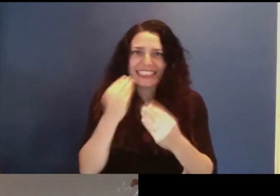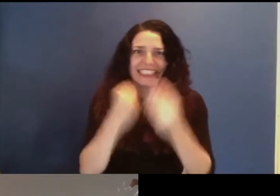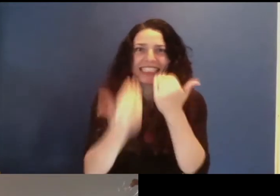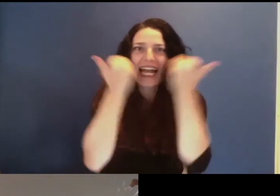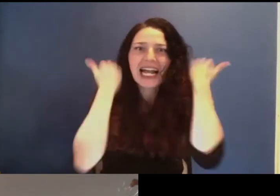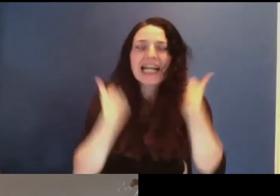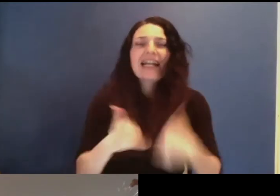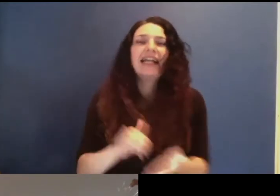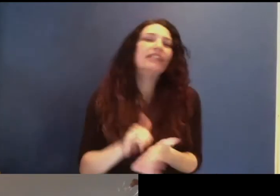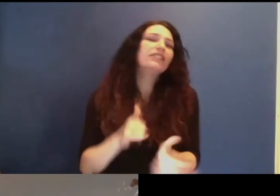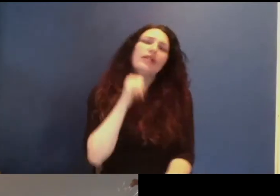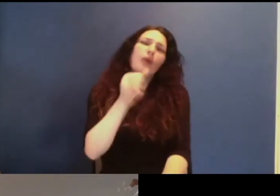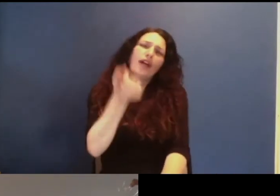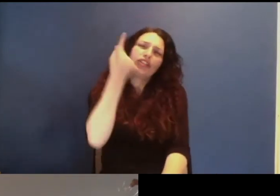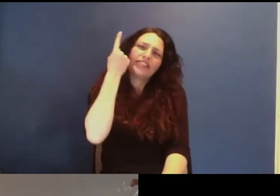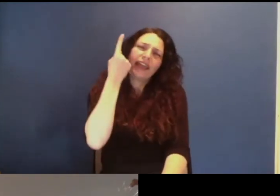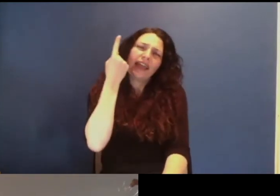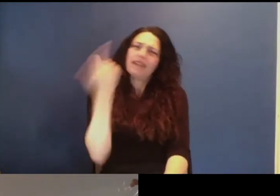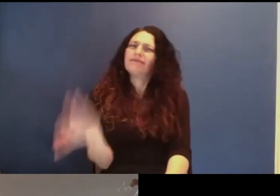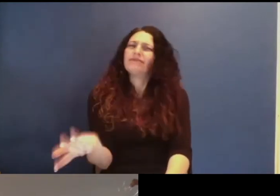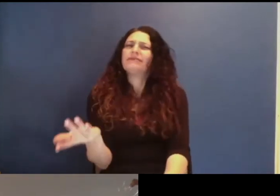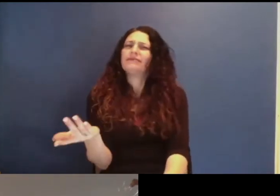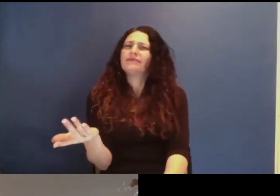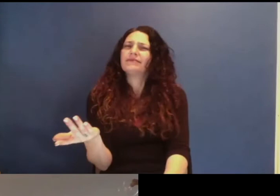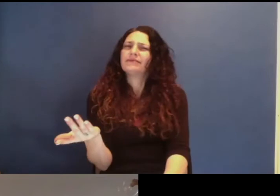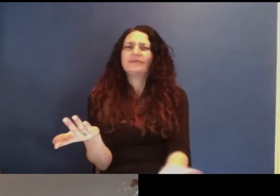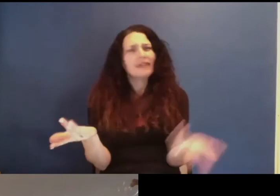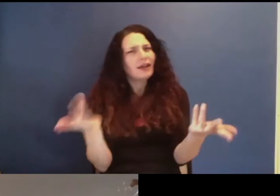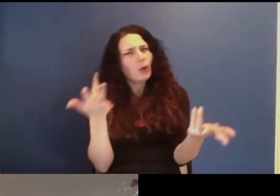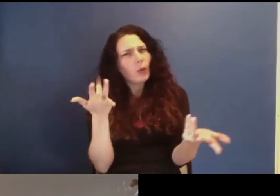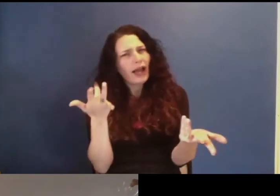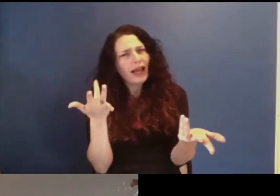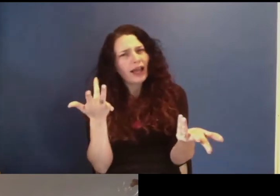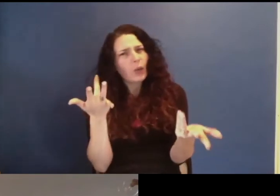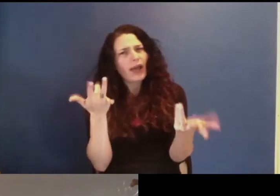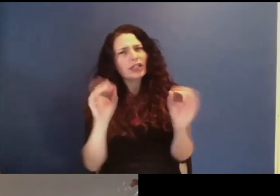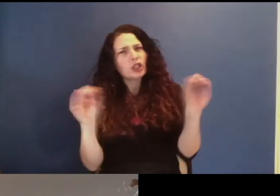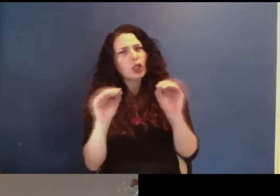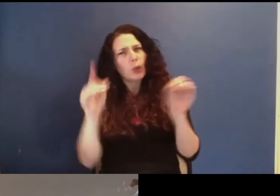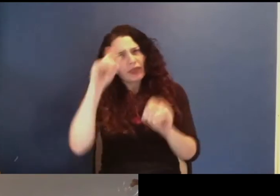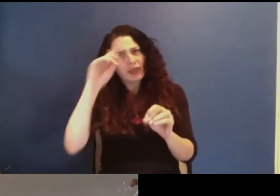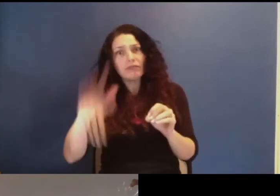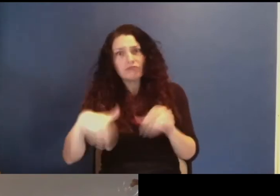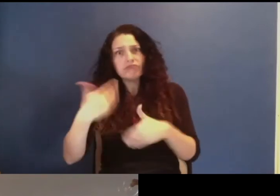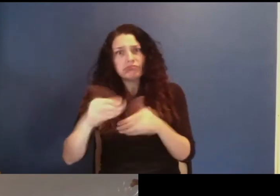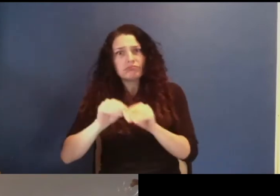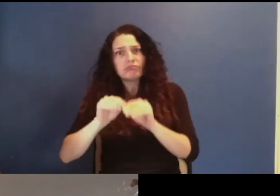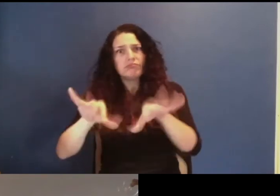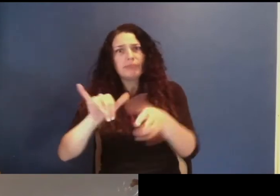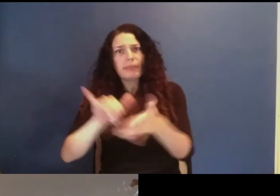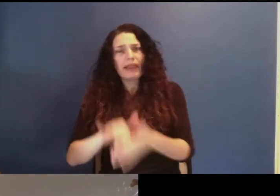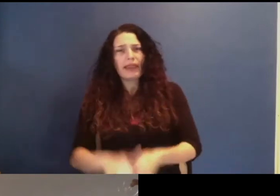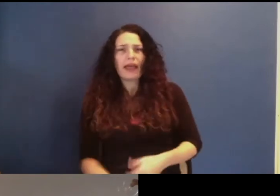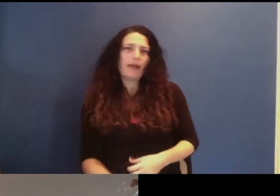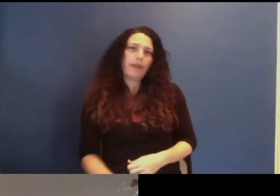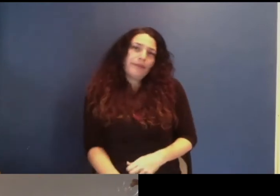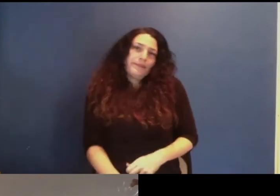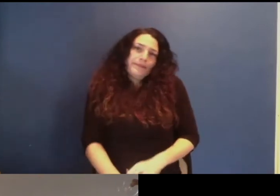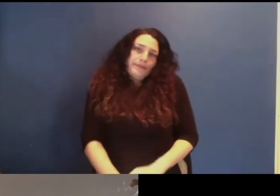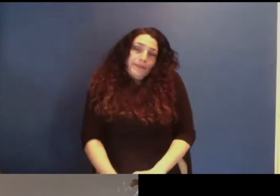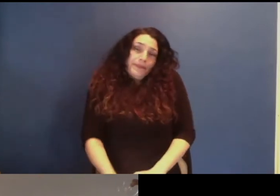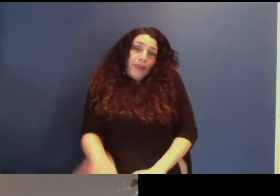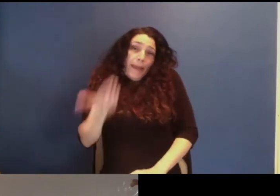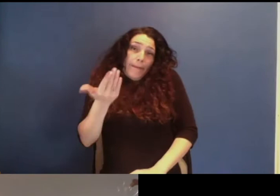like there's nothing. There's a huge gap, and that like why does no one think to fill it? But I think because disabled people